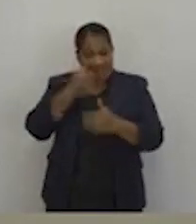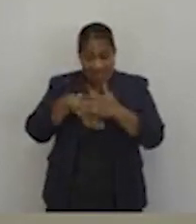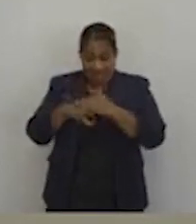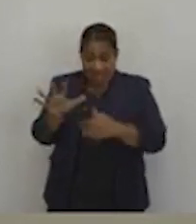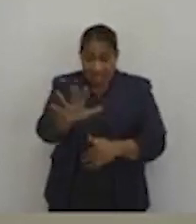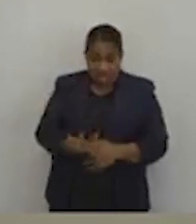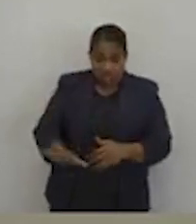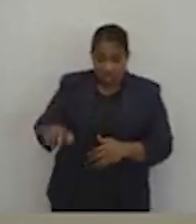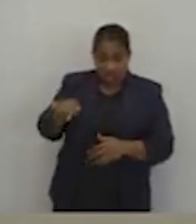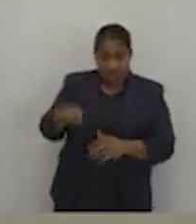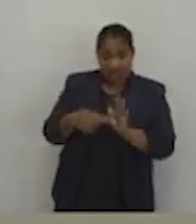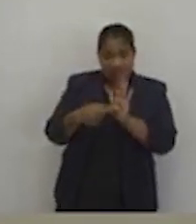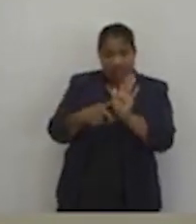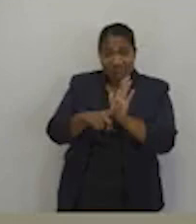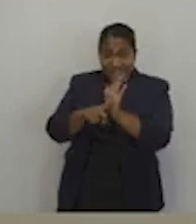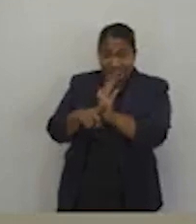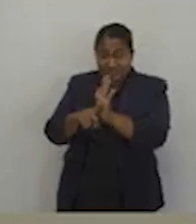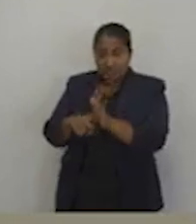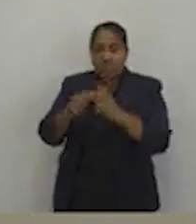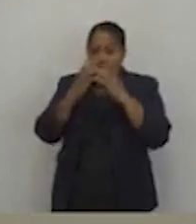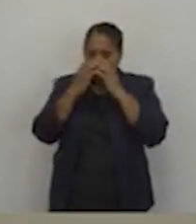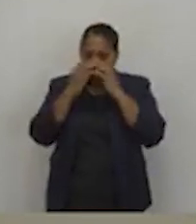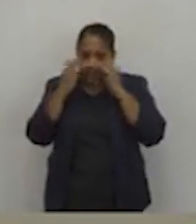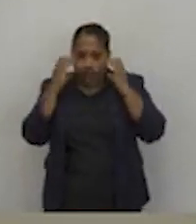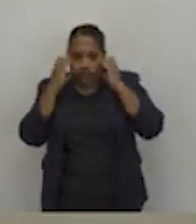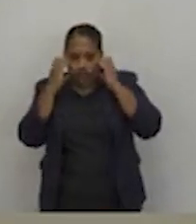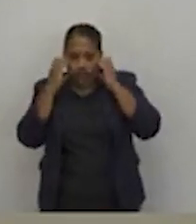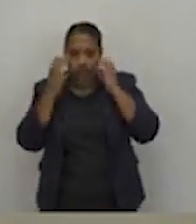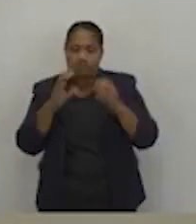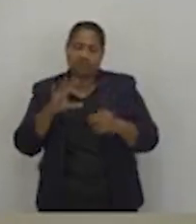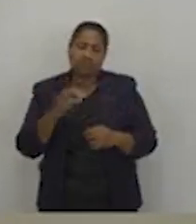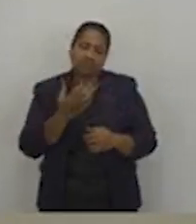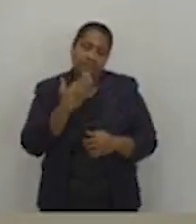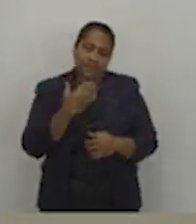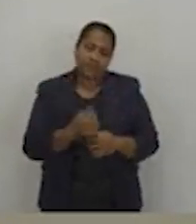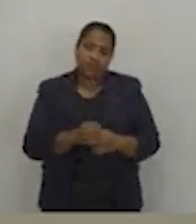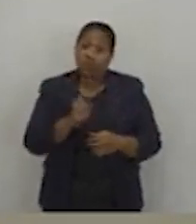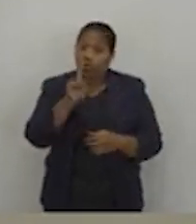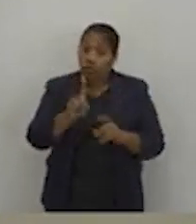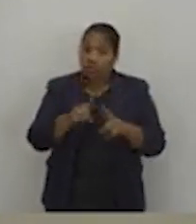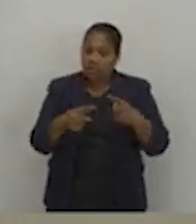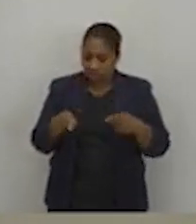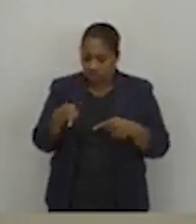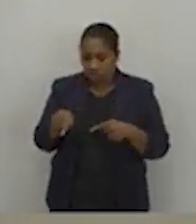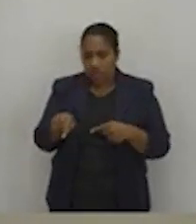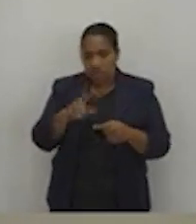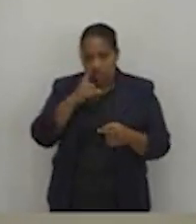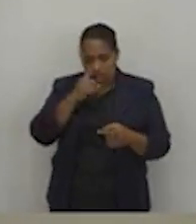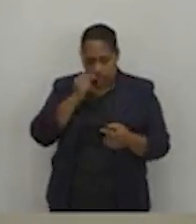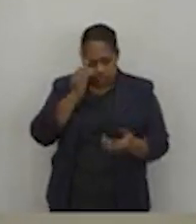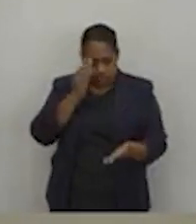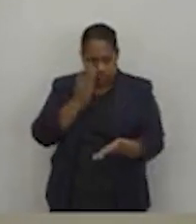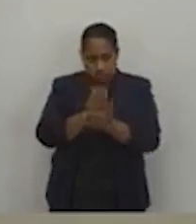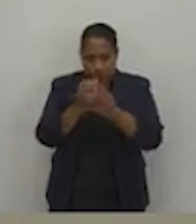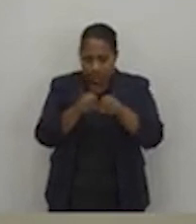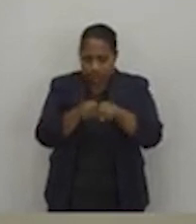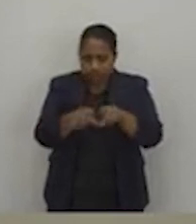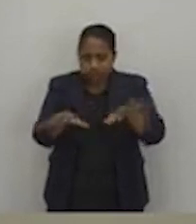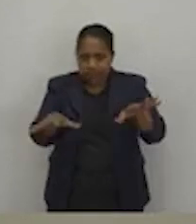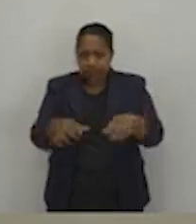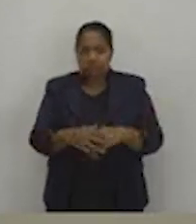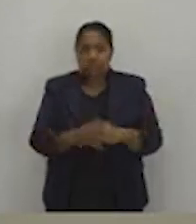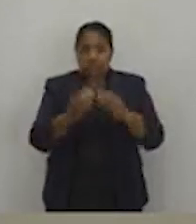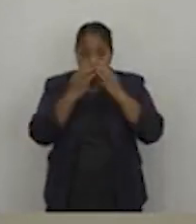masks. It's the one thing that may be most important in stopping the spread. Masks are